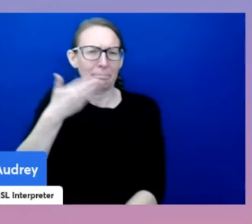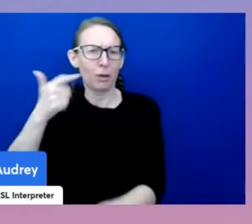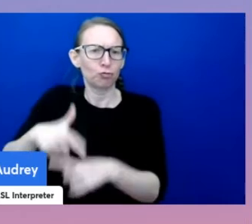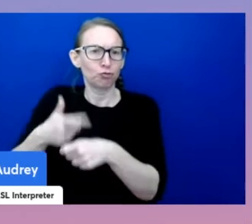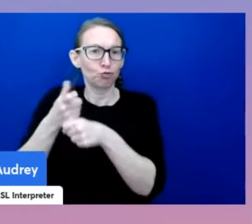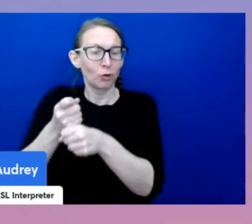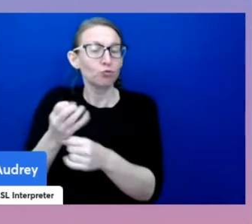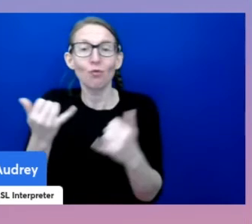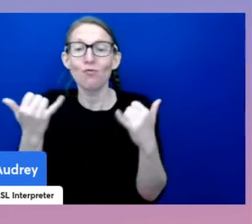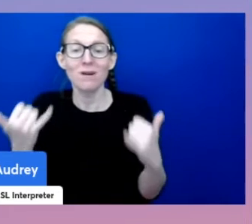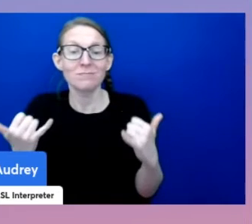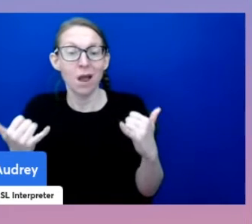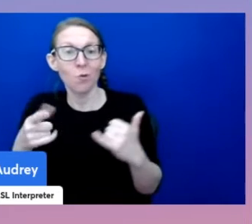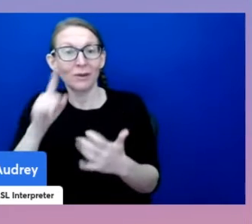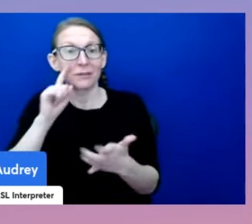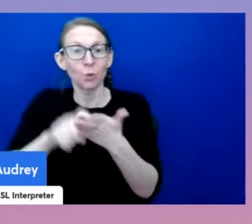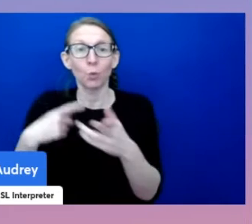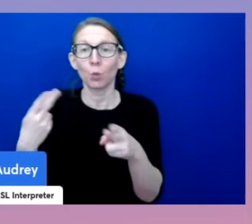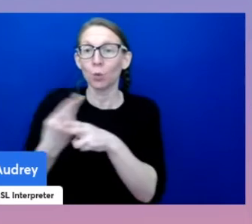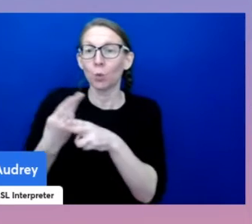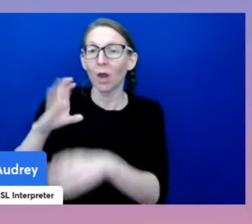now, if you see, we use the cluster with